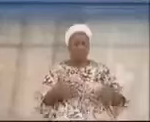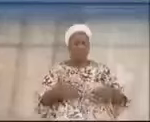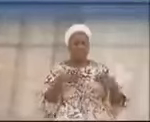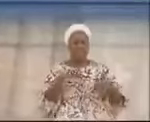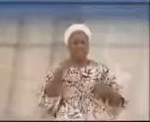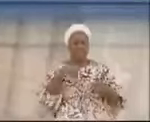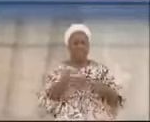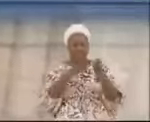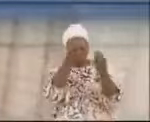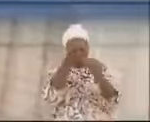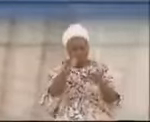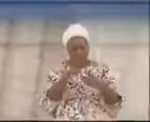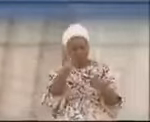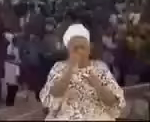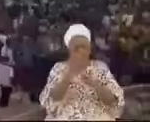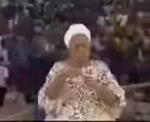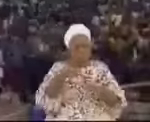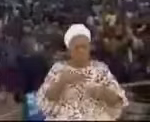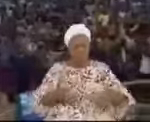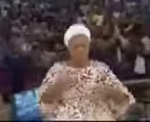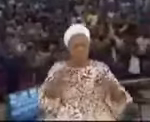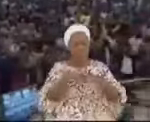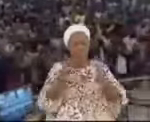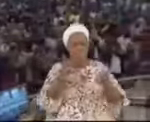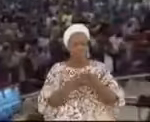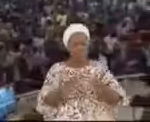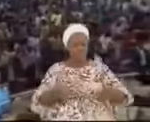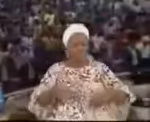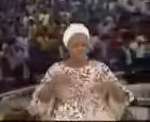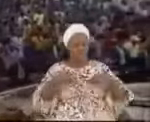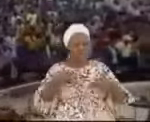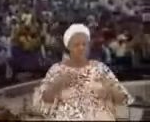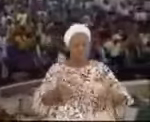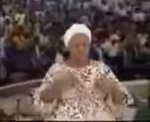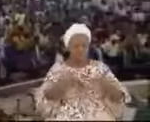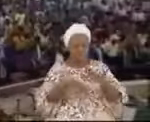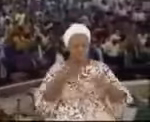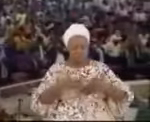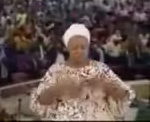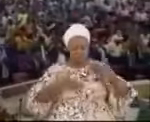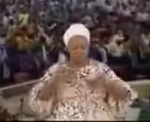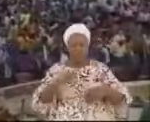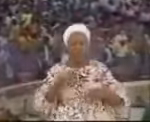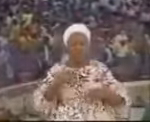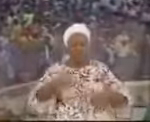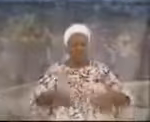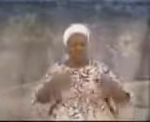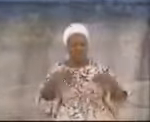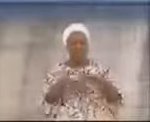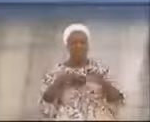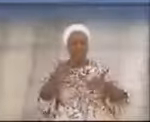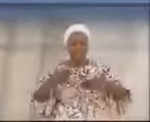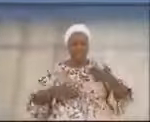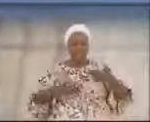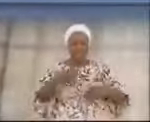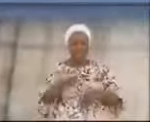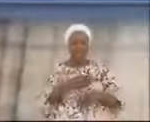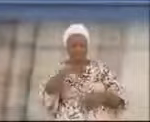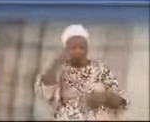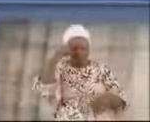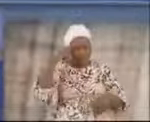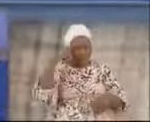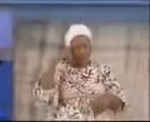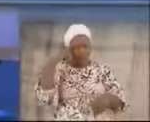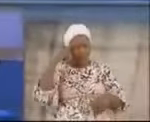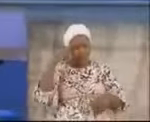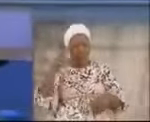Lord, we live in health. We live in joy. We live in happiness because the joy